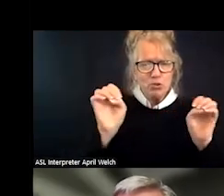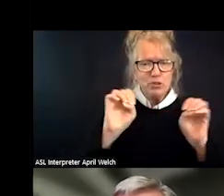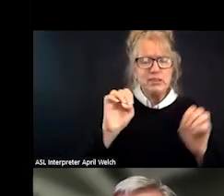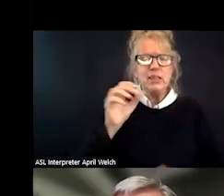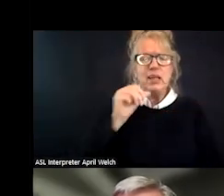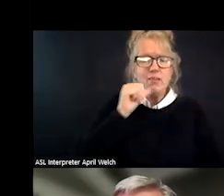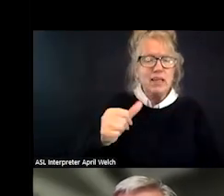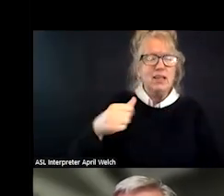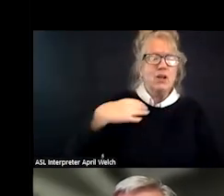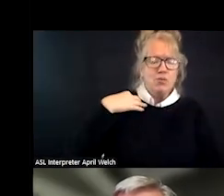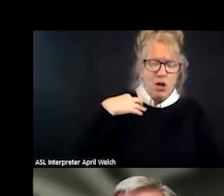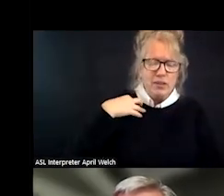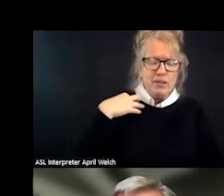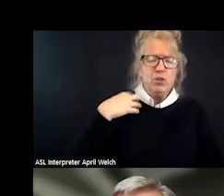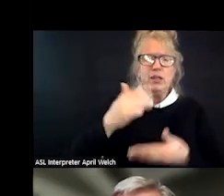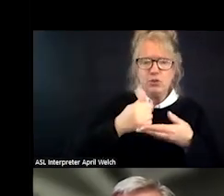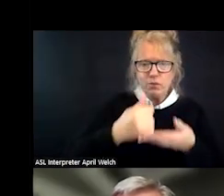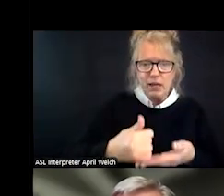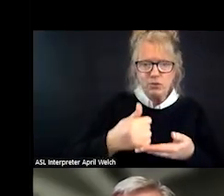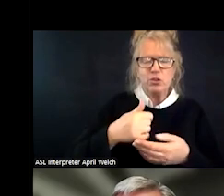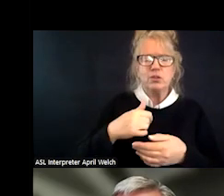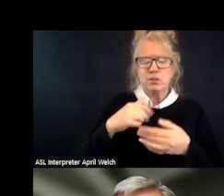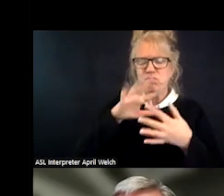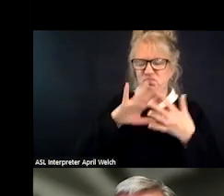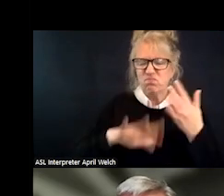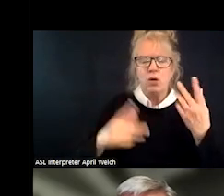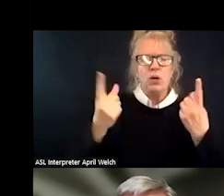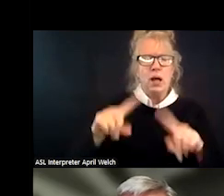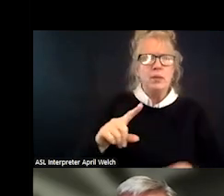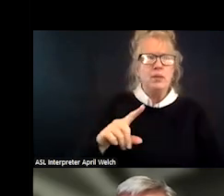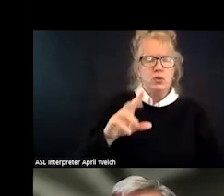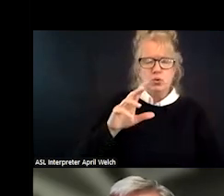versus voluntary interventions and what happens. That's a big one, and